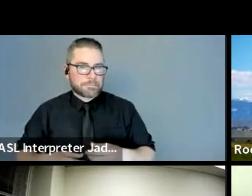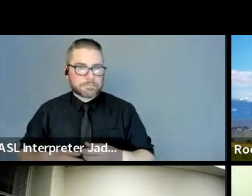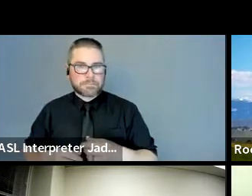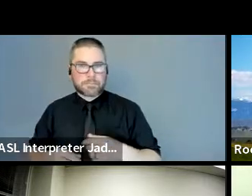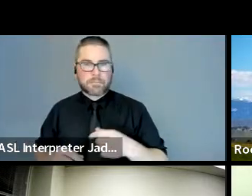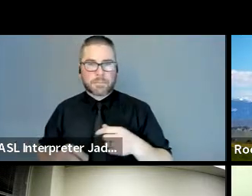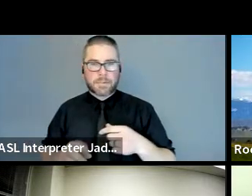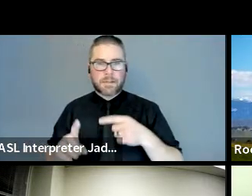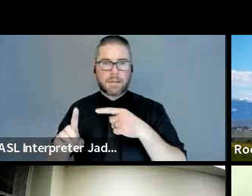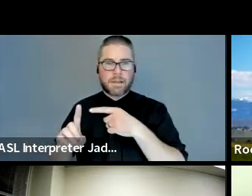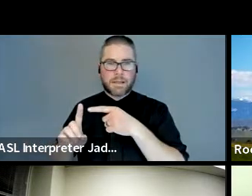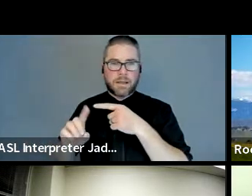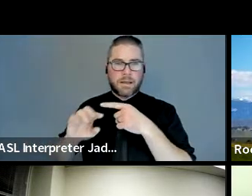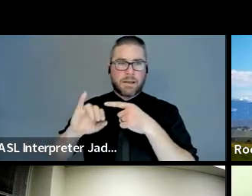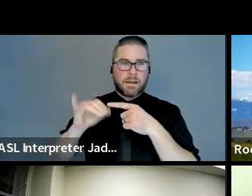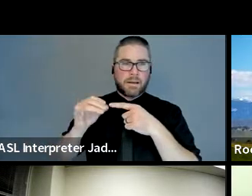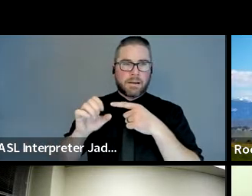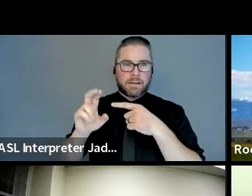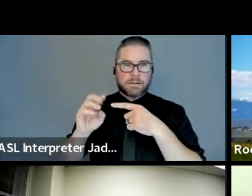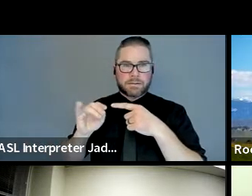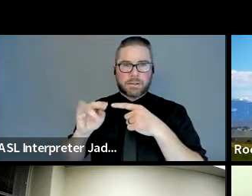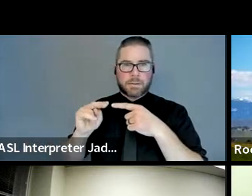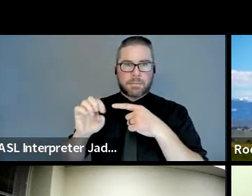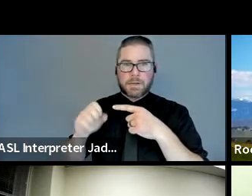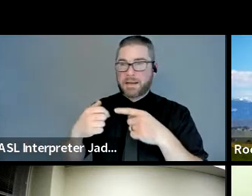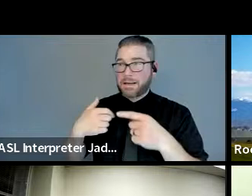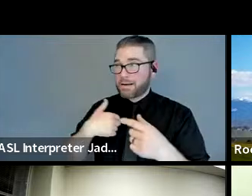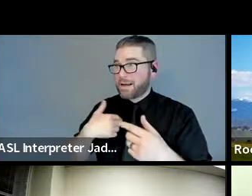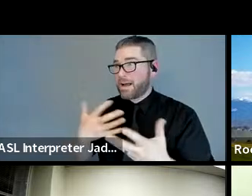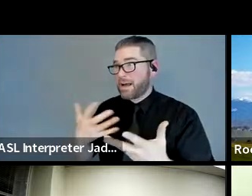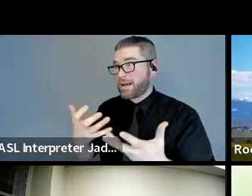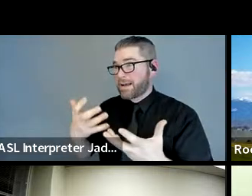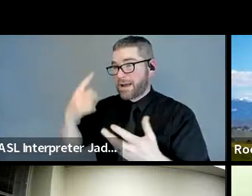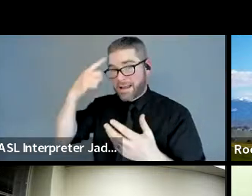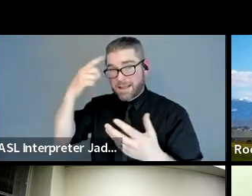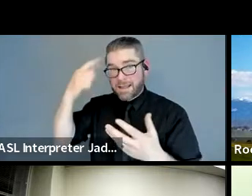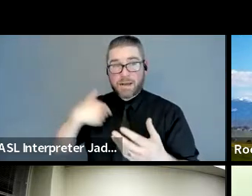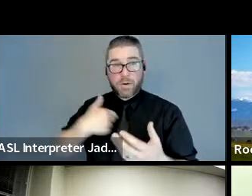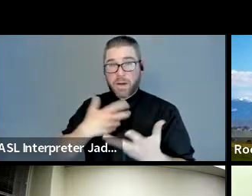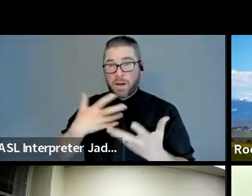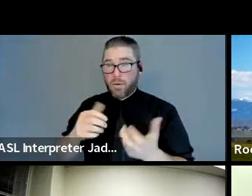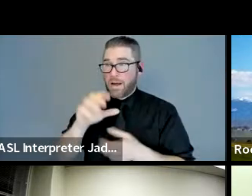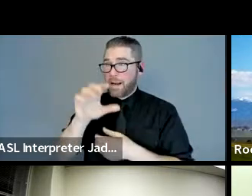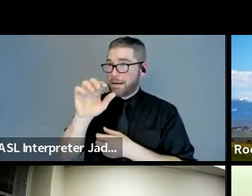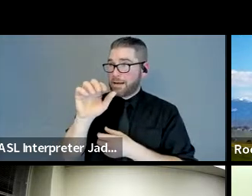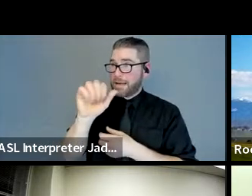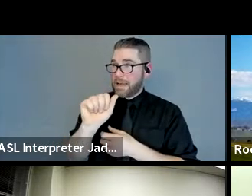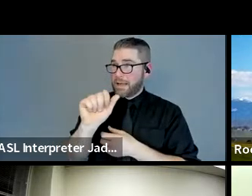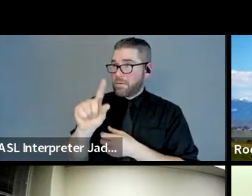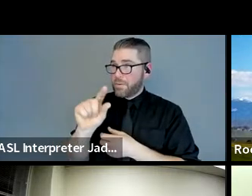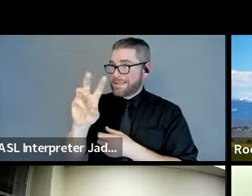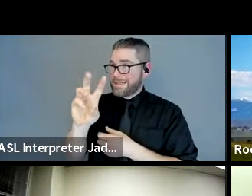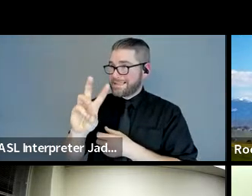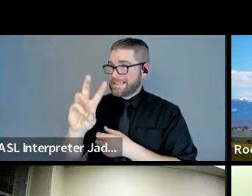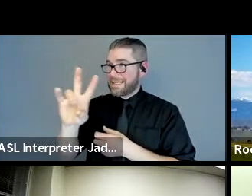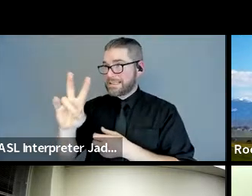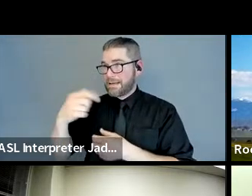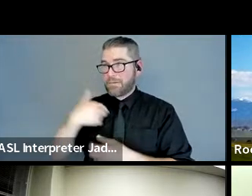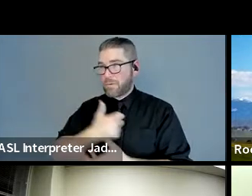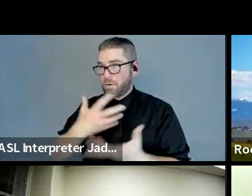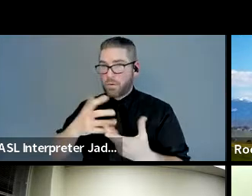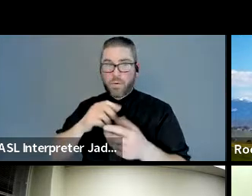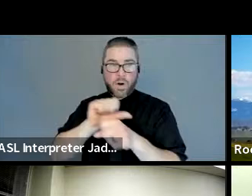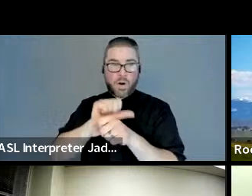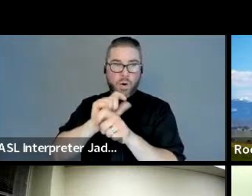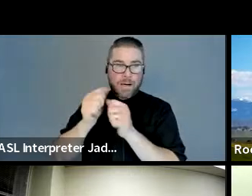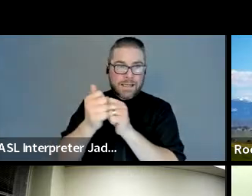is where we're all working together to try to change the AB617 together as a team. I'm working with Valier and you're helping